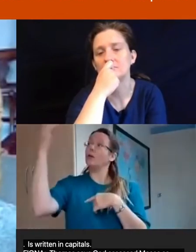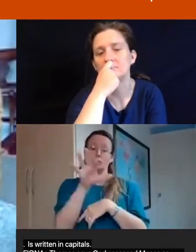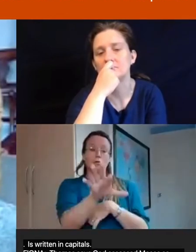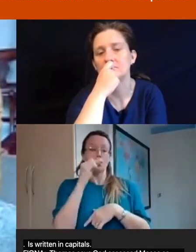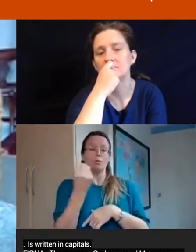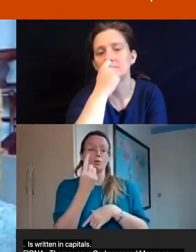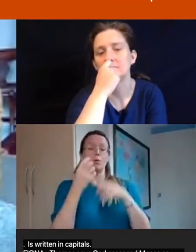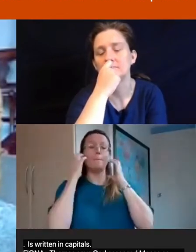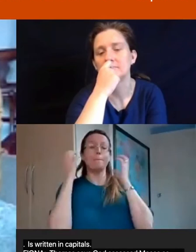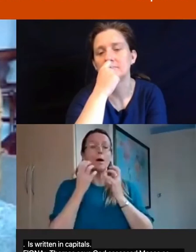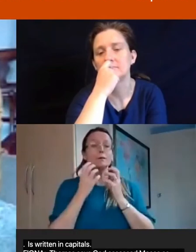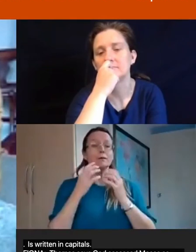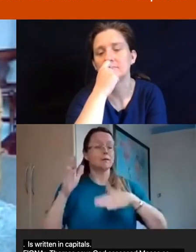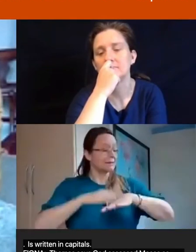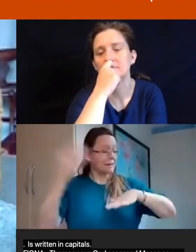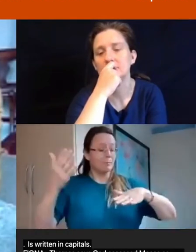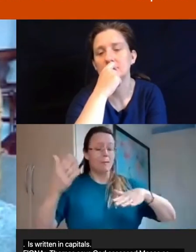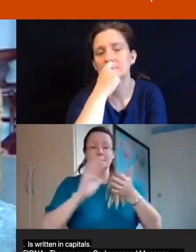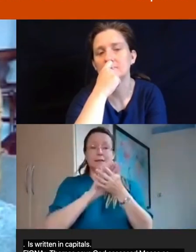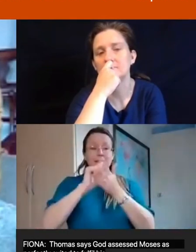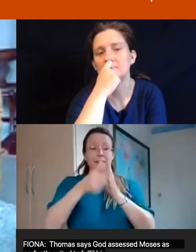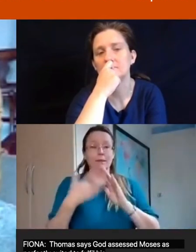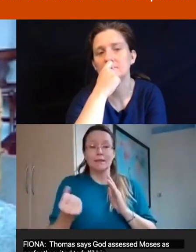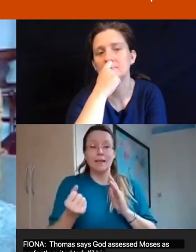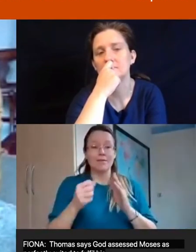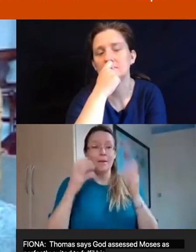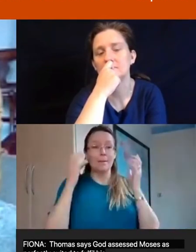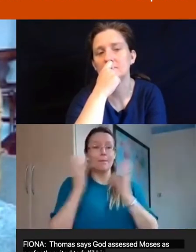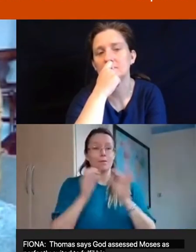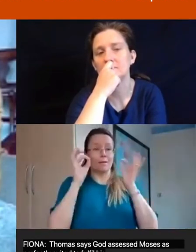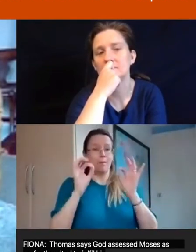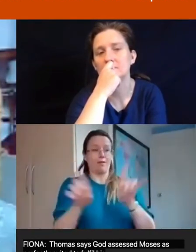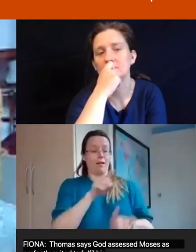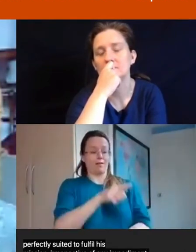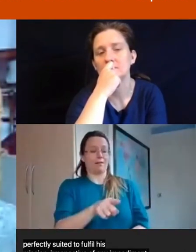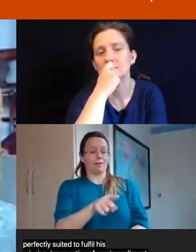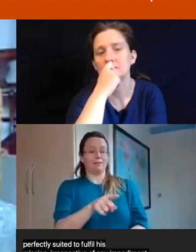impediment. Moses did not need fixing.